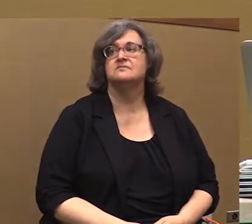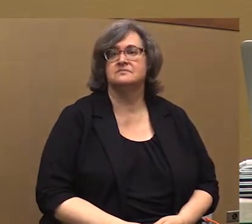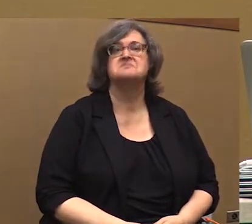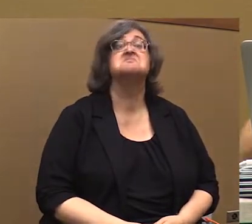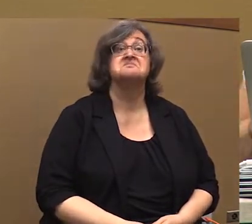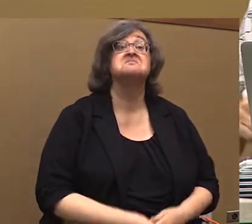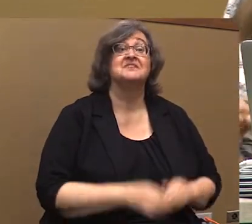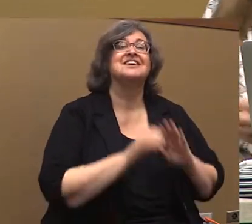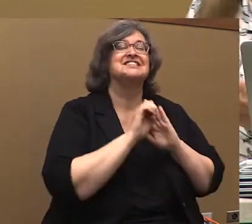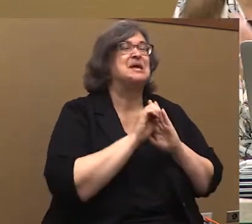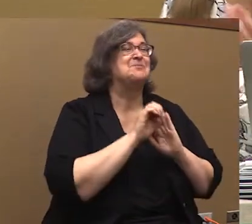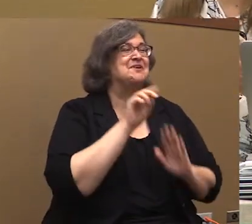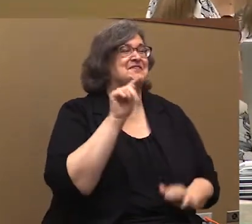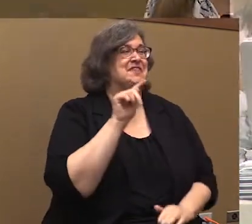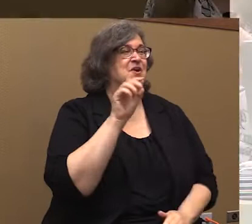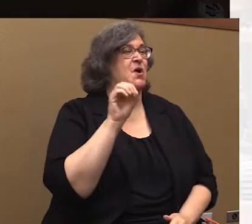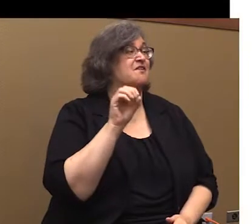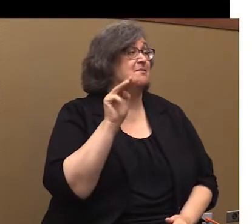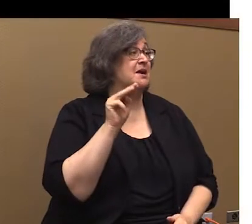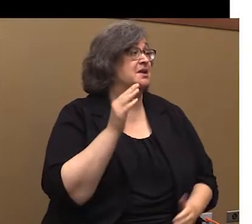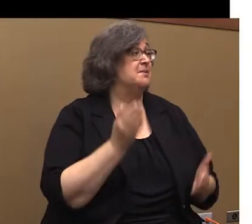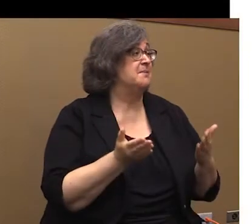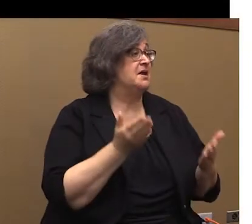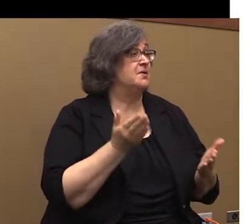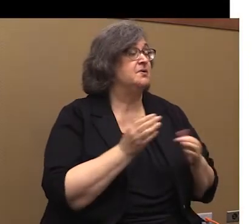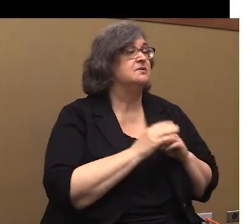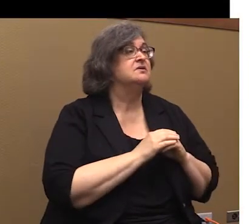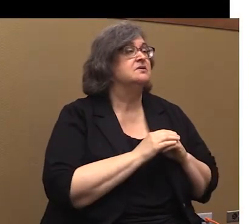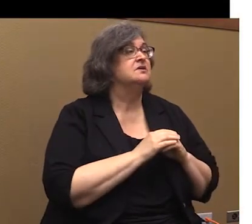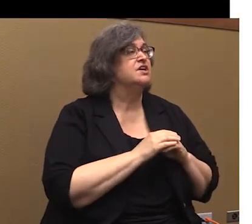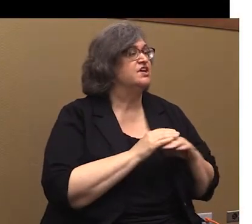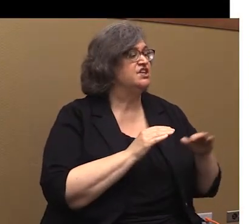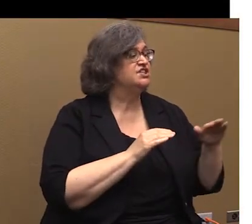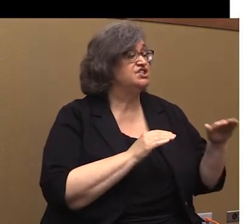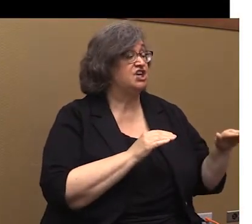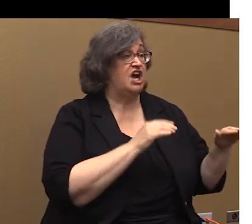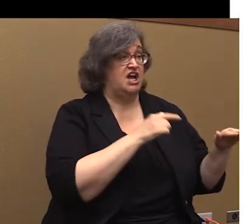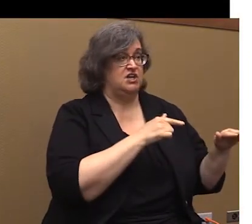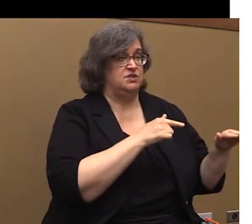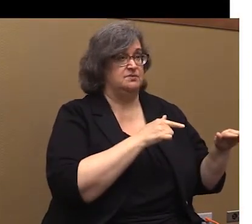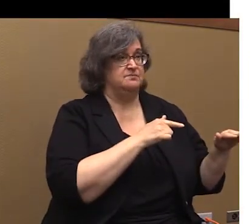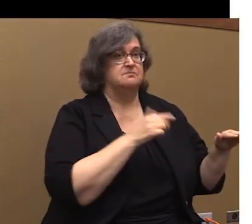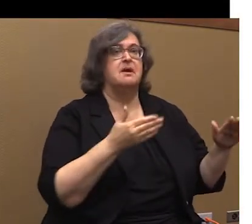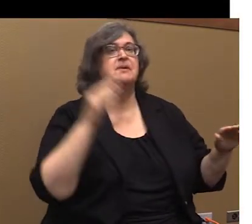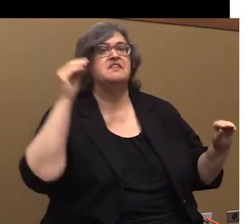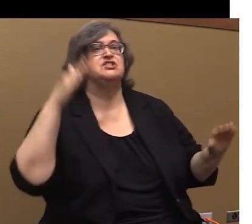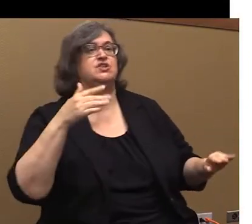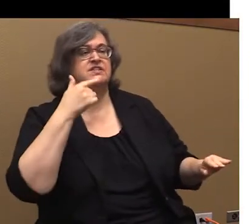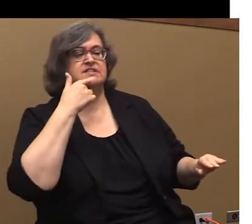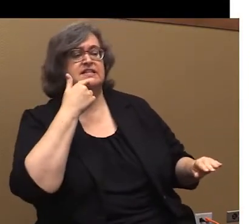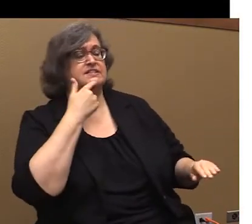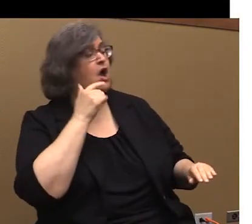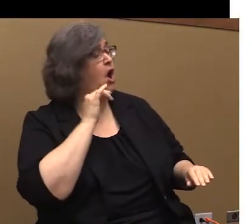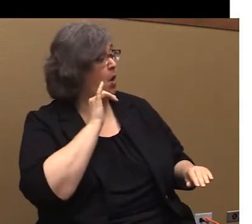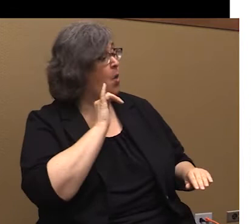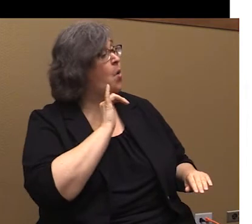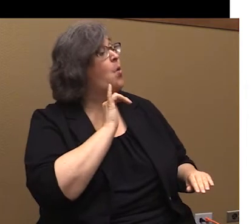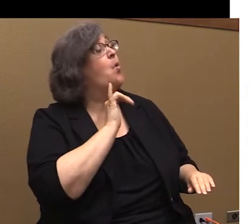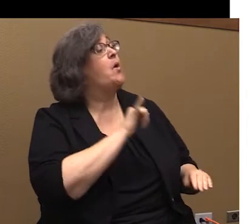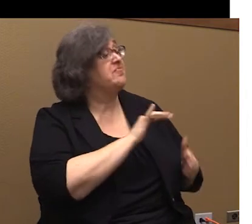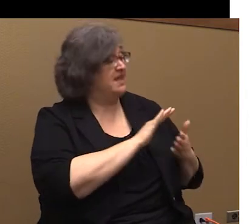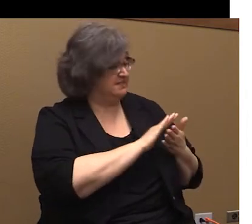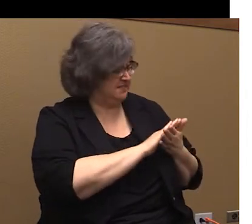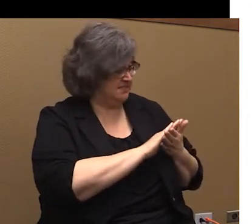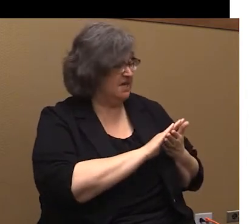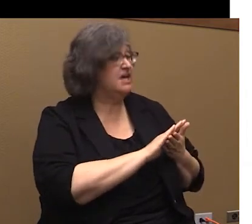And an example of theory of mind might be the child where the teacher